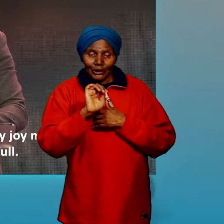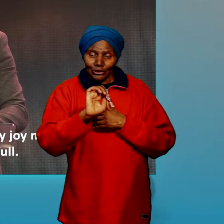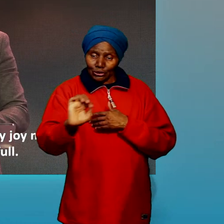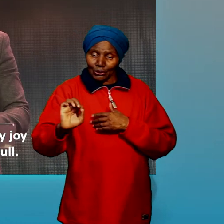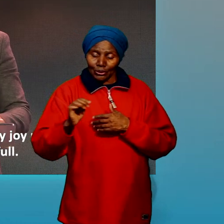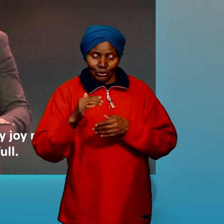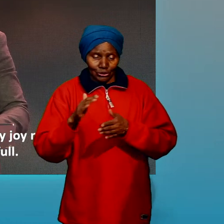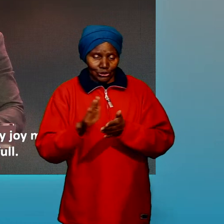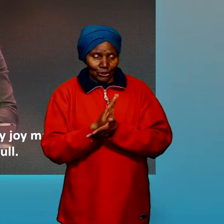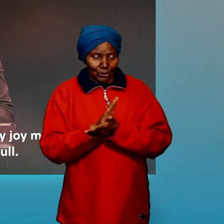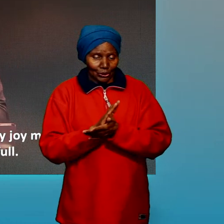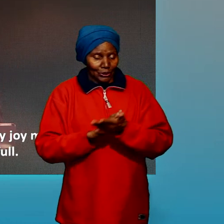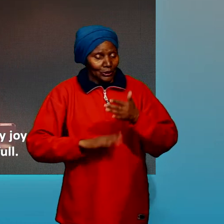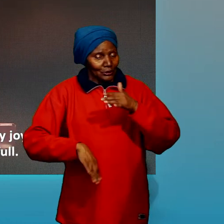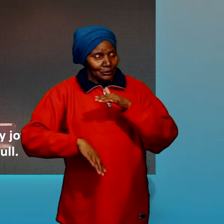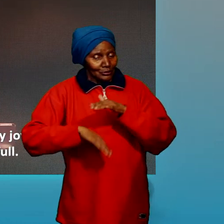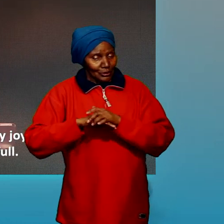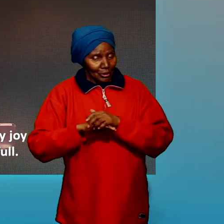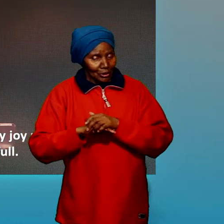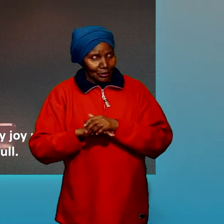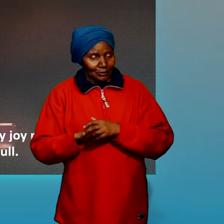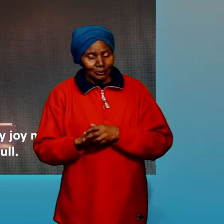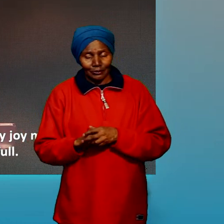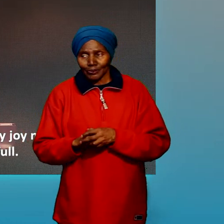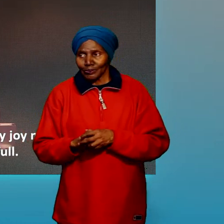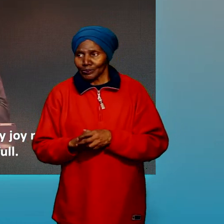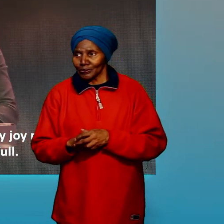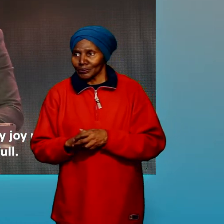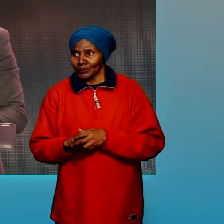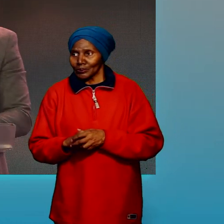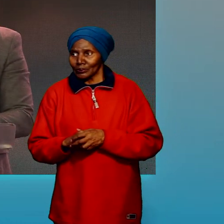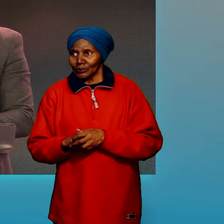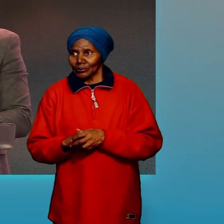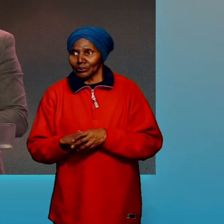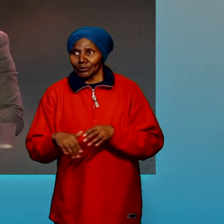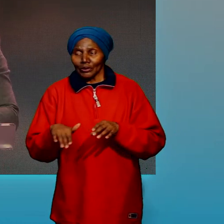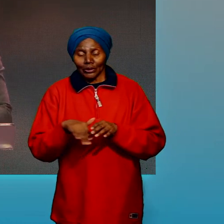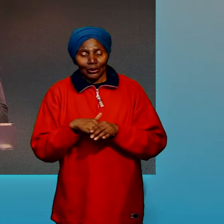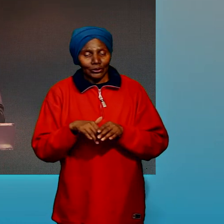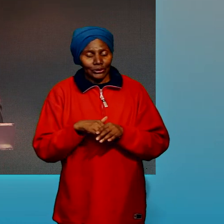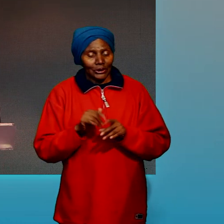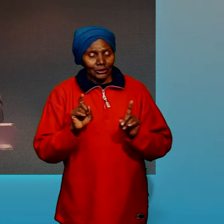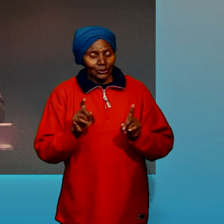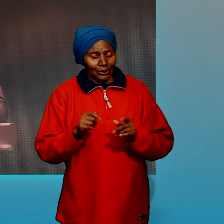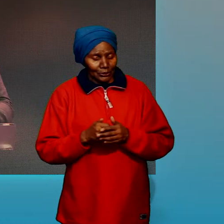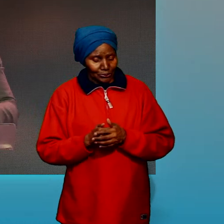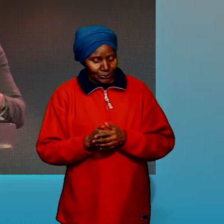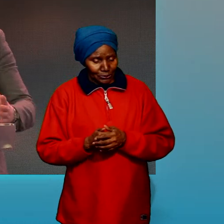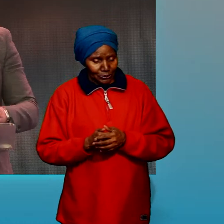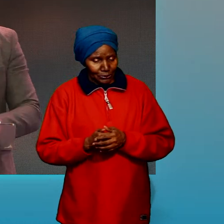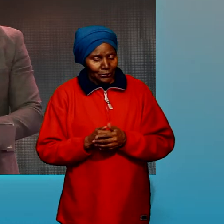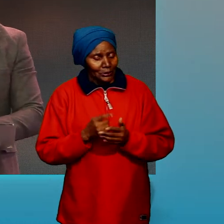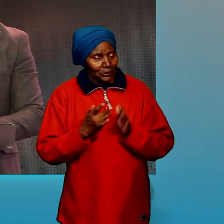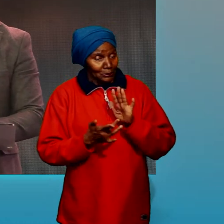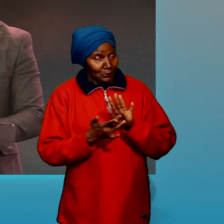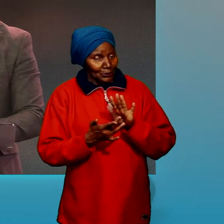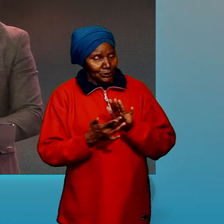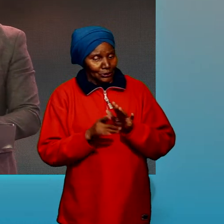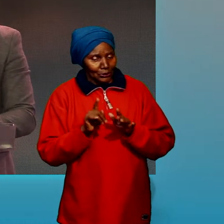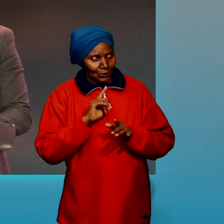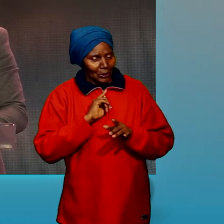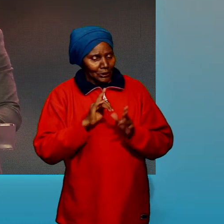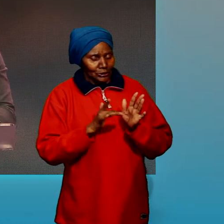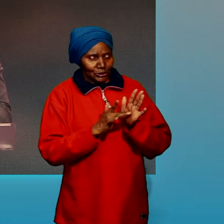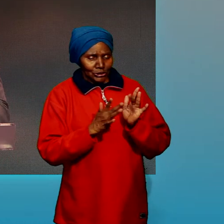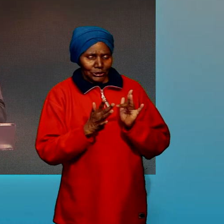be full. And the context to John 15 is crucial because Jesus, at this point,